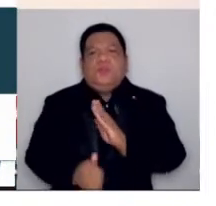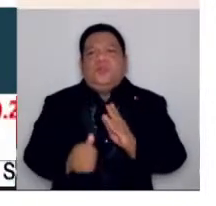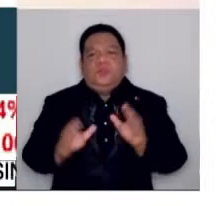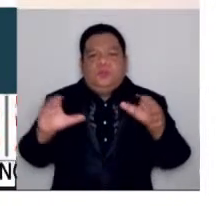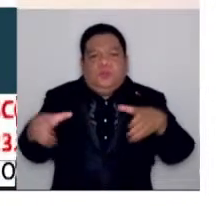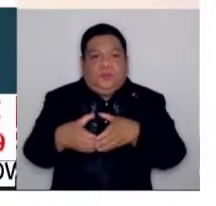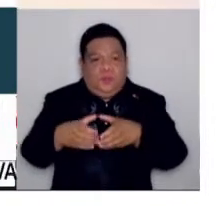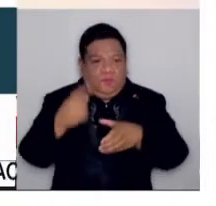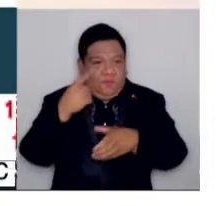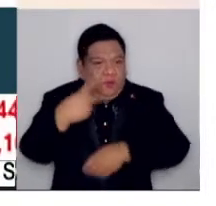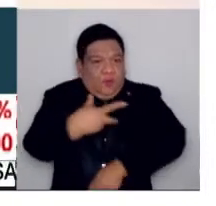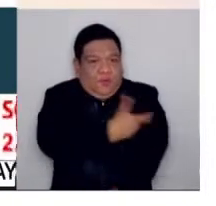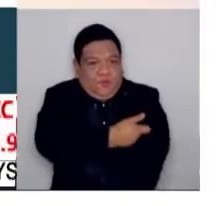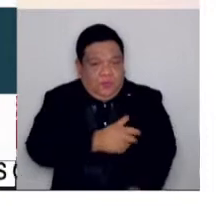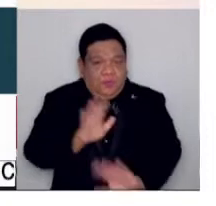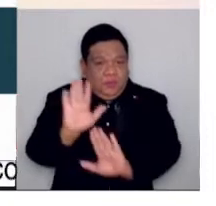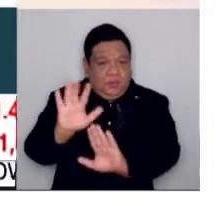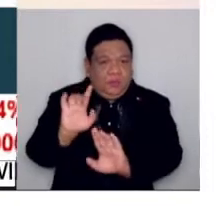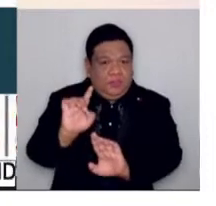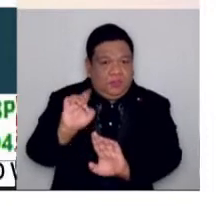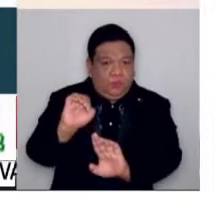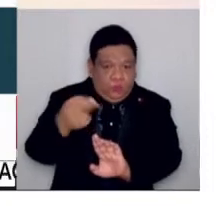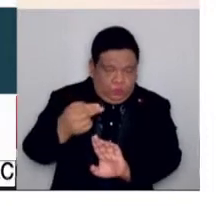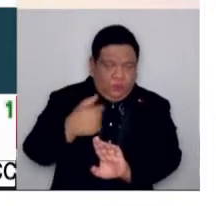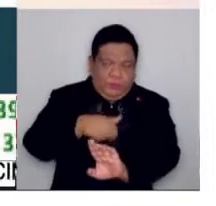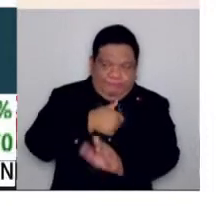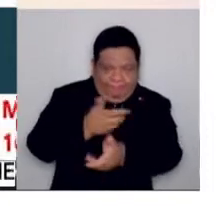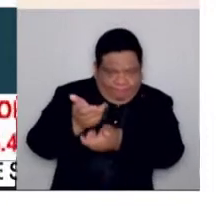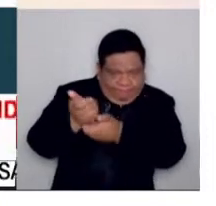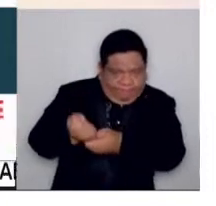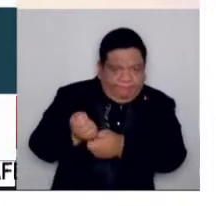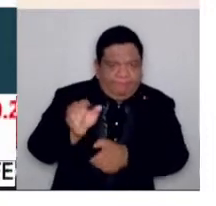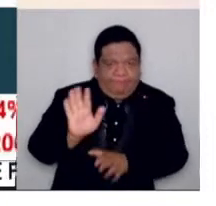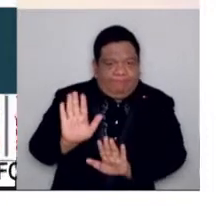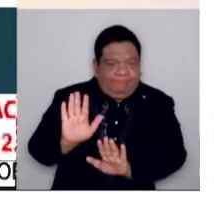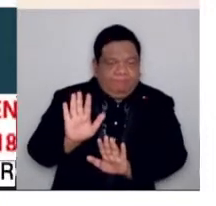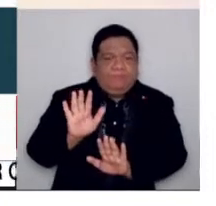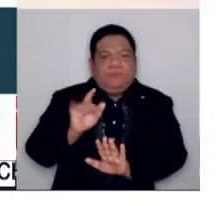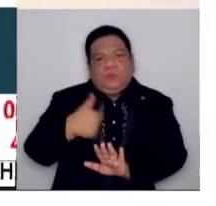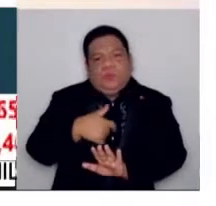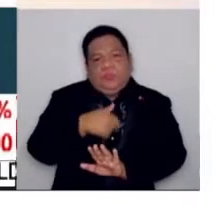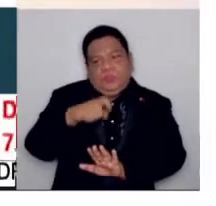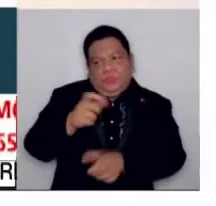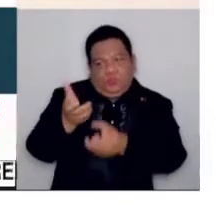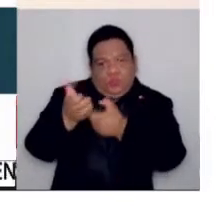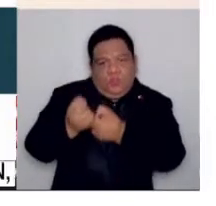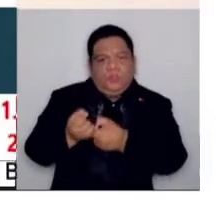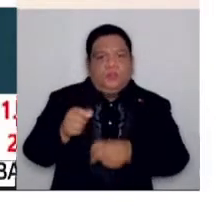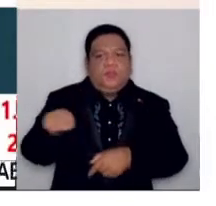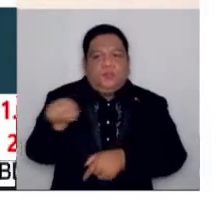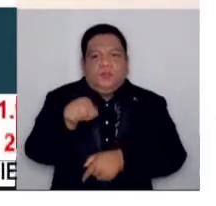experts panel ng Department of Health. So we need to trust our colleagues that